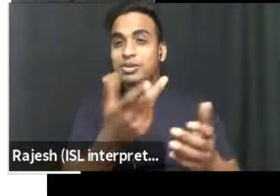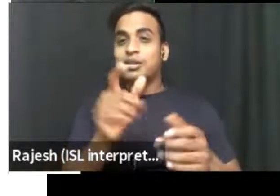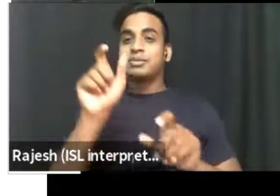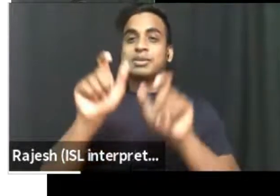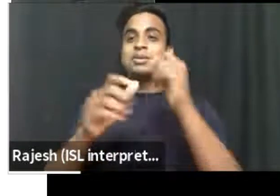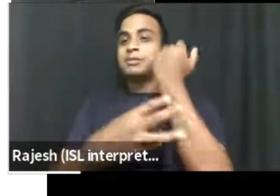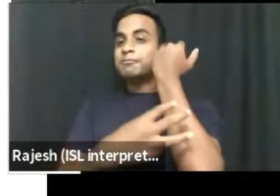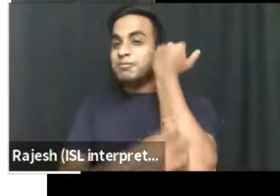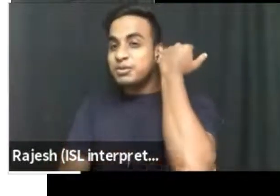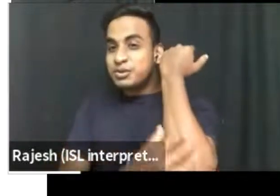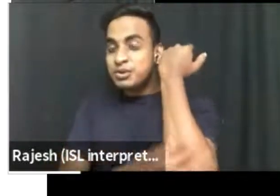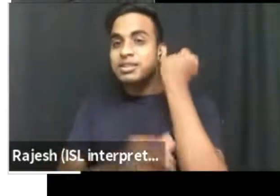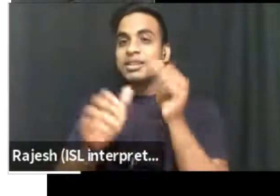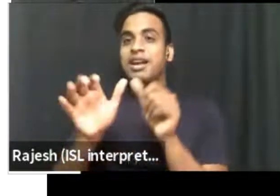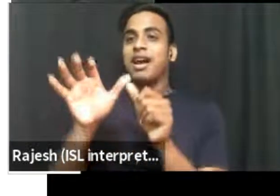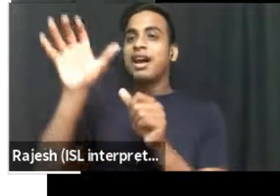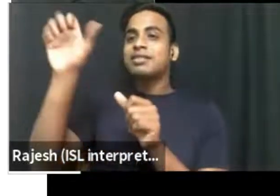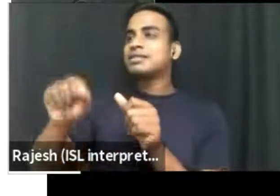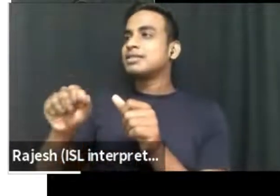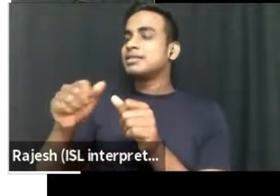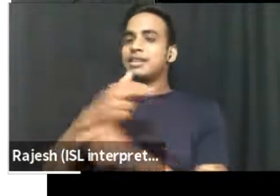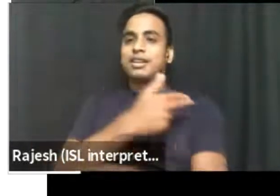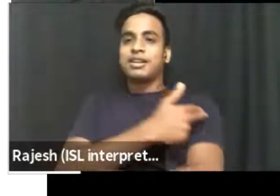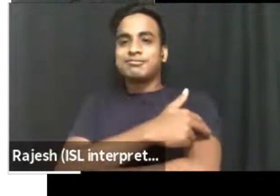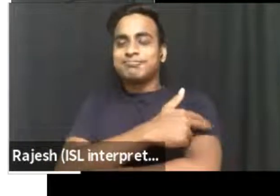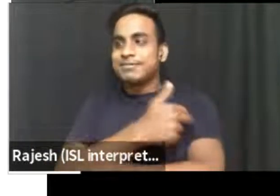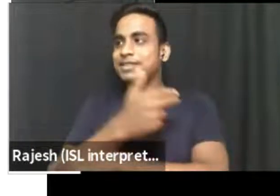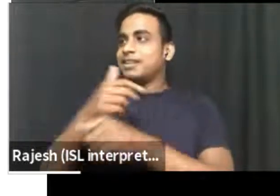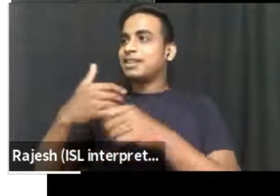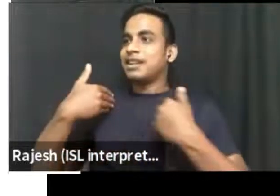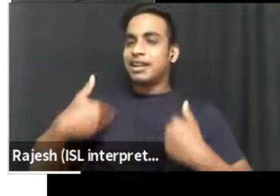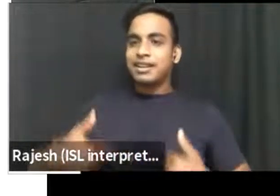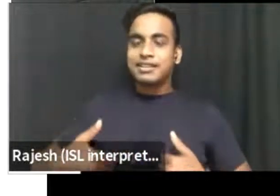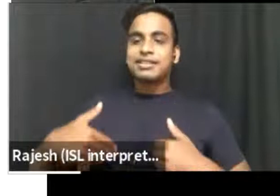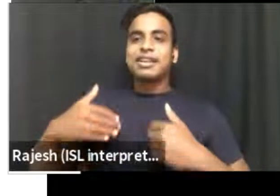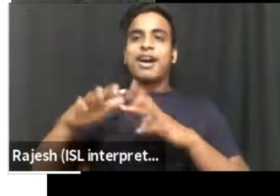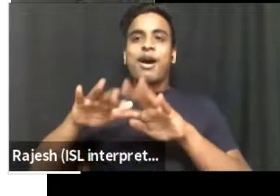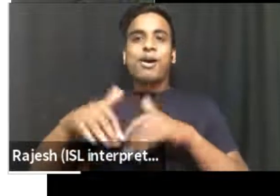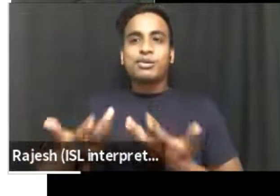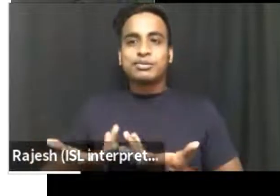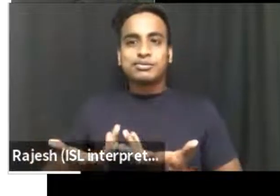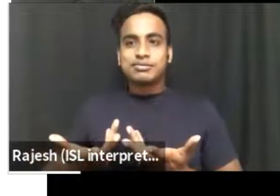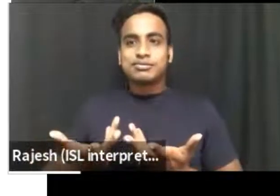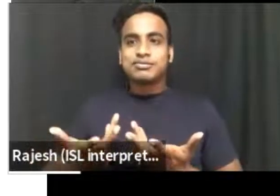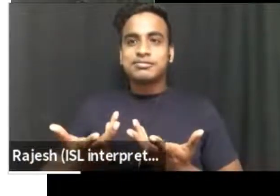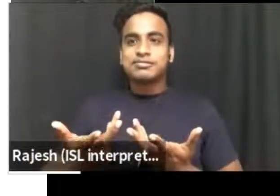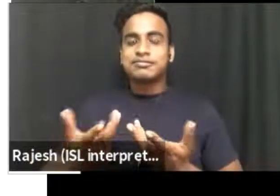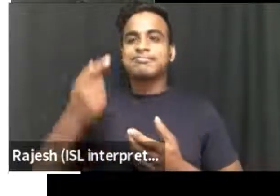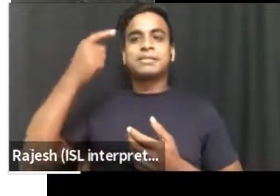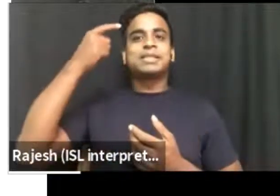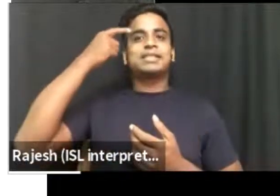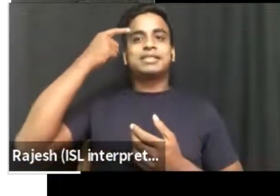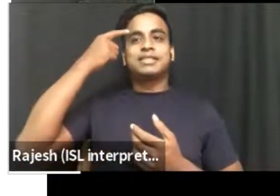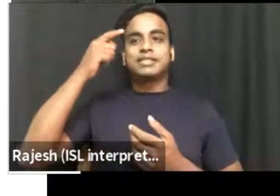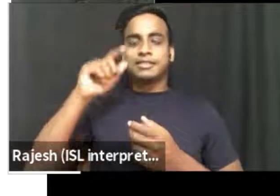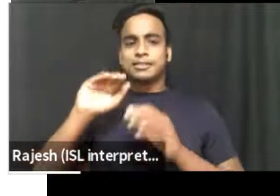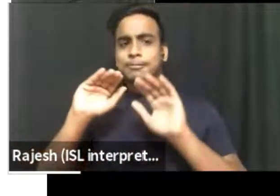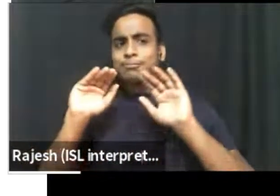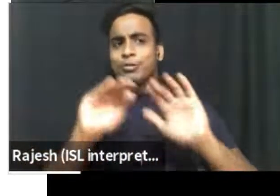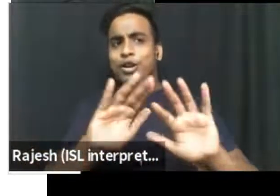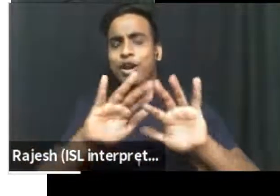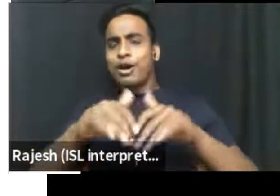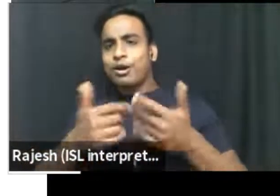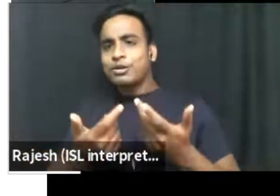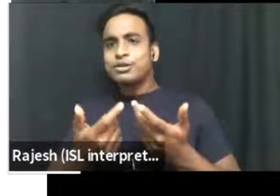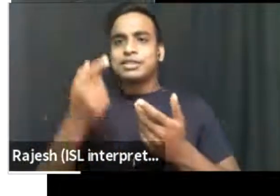they access the basic healthcare and disability services which they require, needs to be looked at, the integration